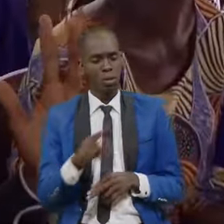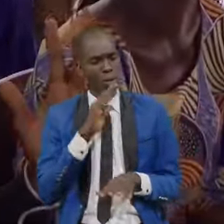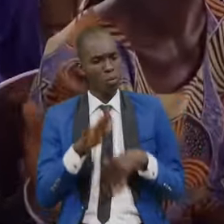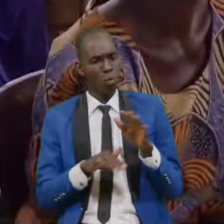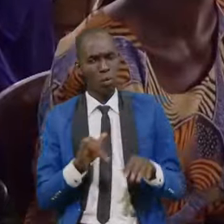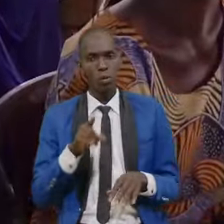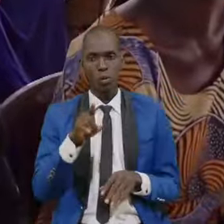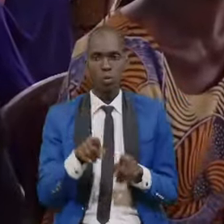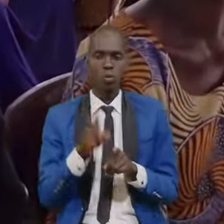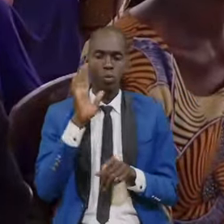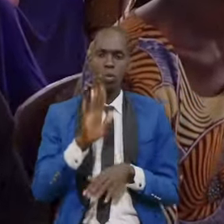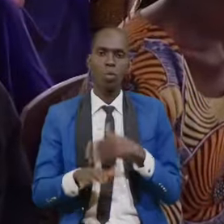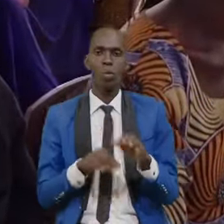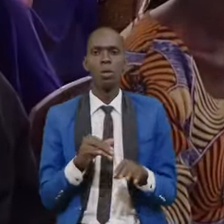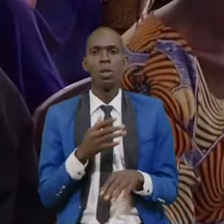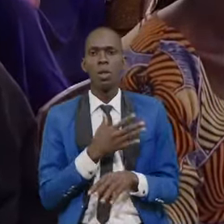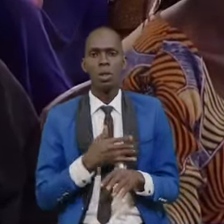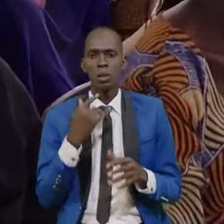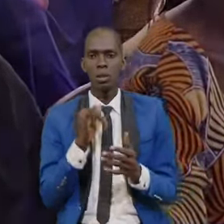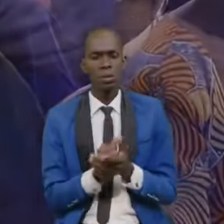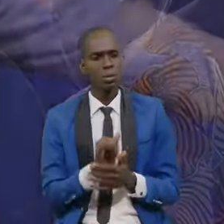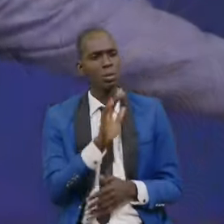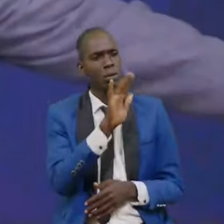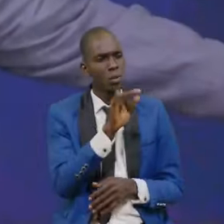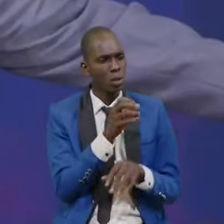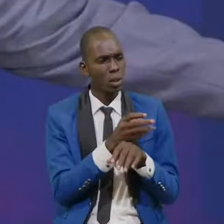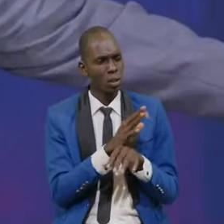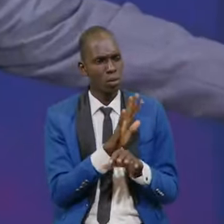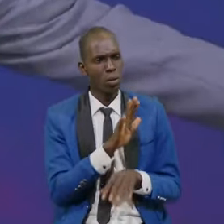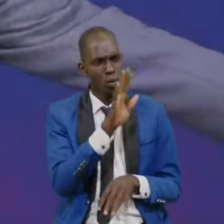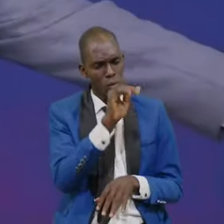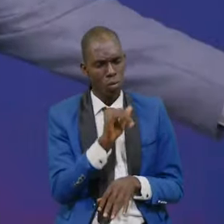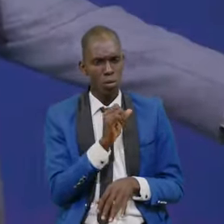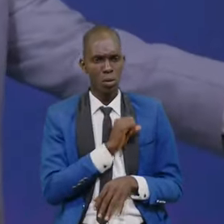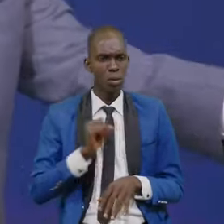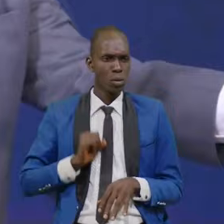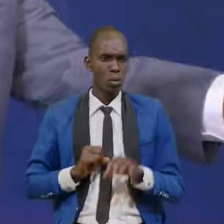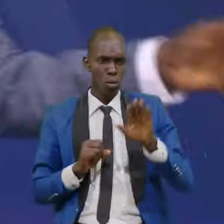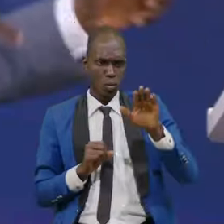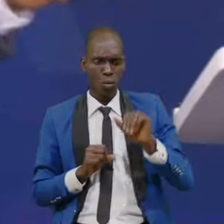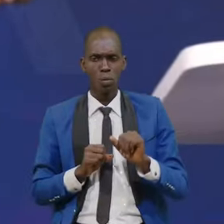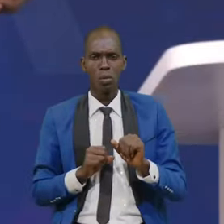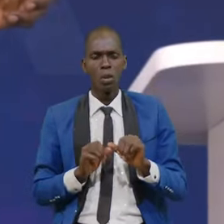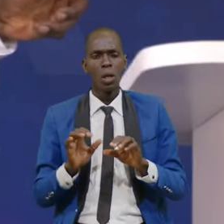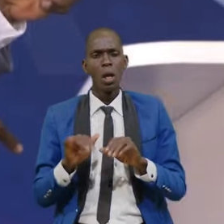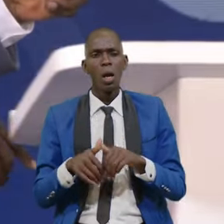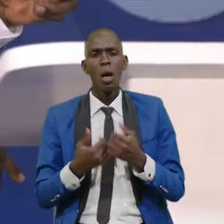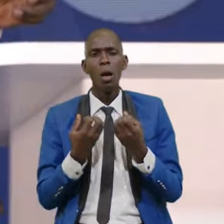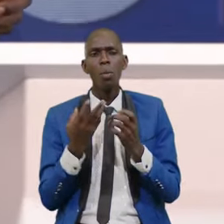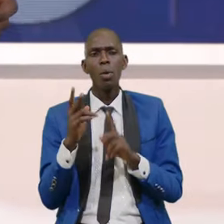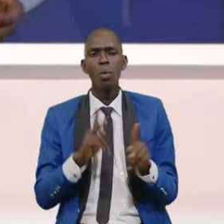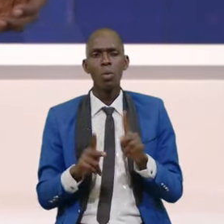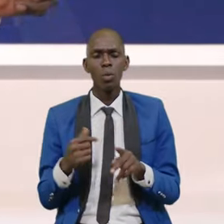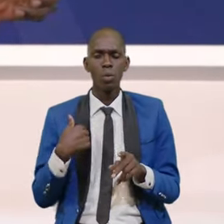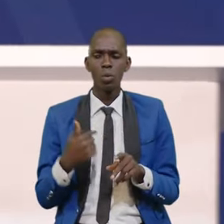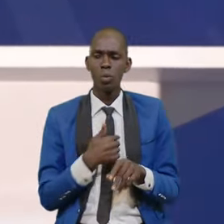then he said, friends come, counselors come, senators come. Did we not cast three men into